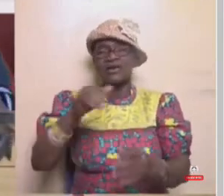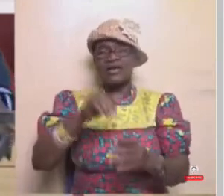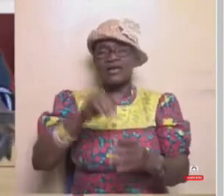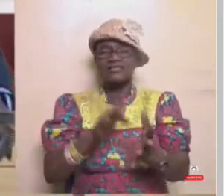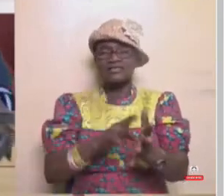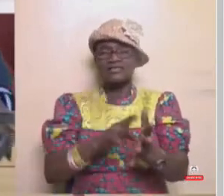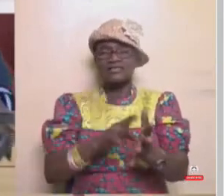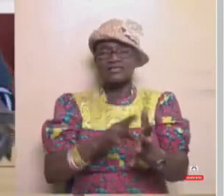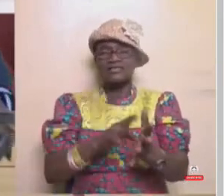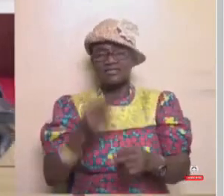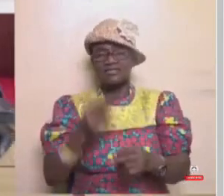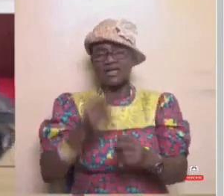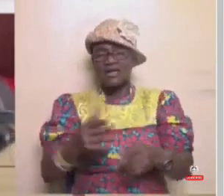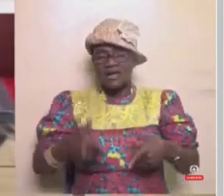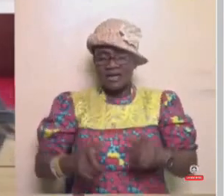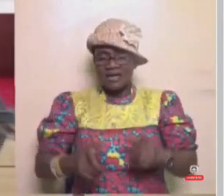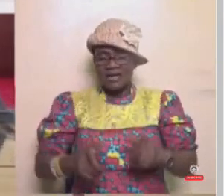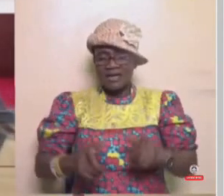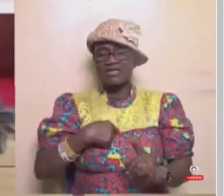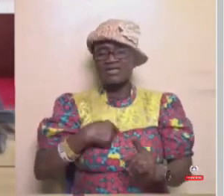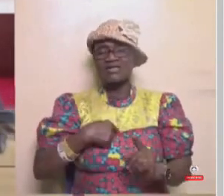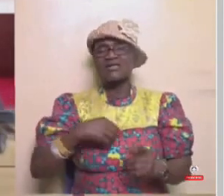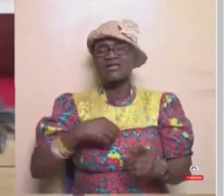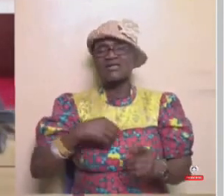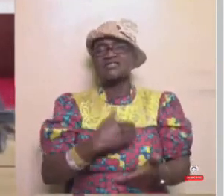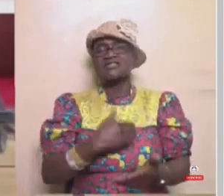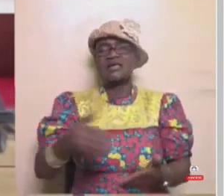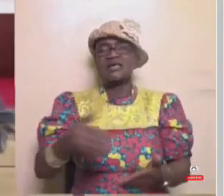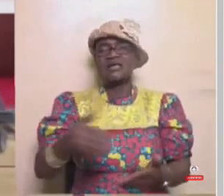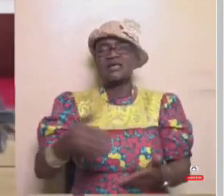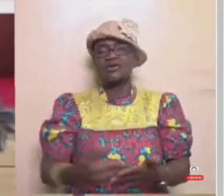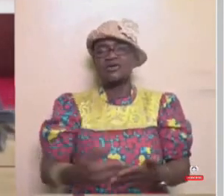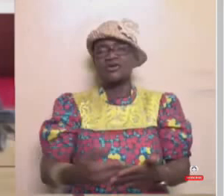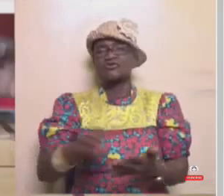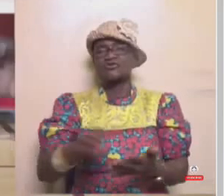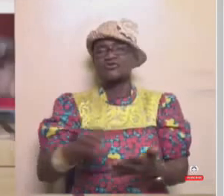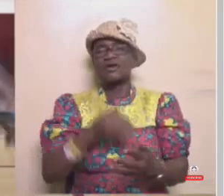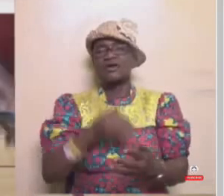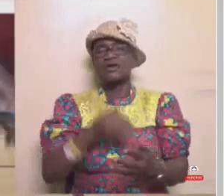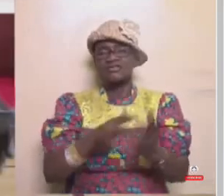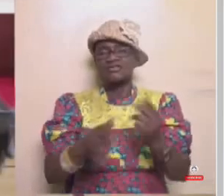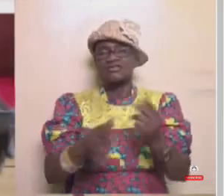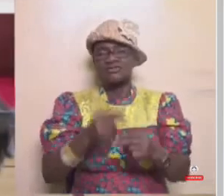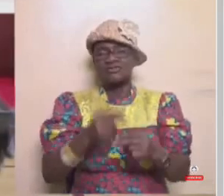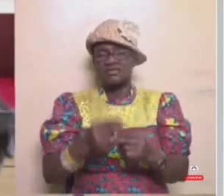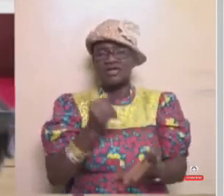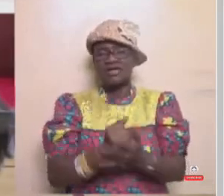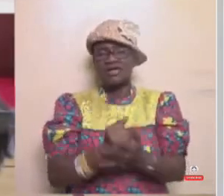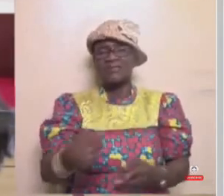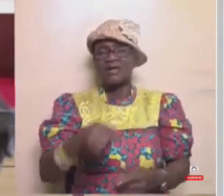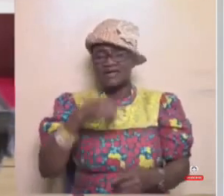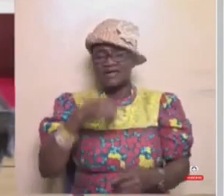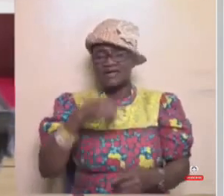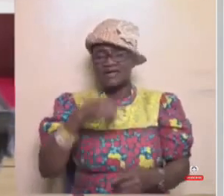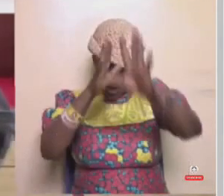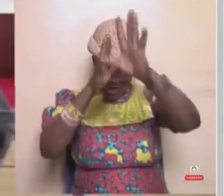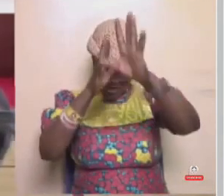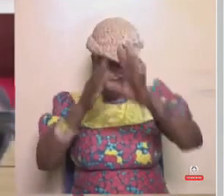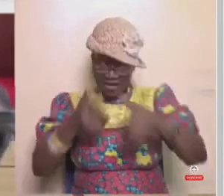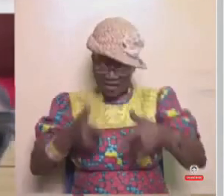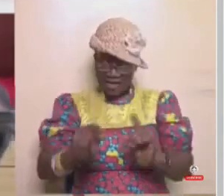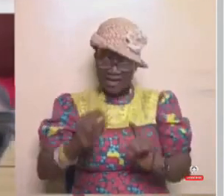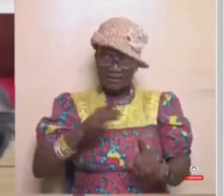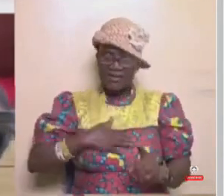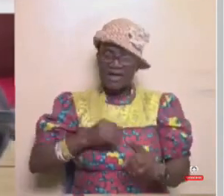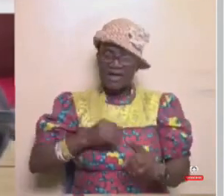a new song in Jesus' name. Amen. Say, Father, please let my